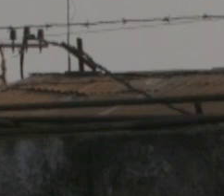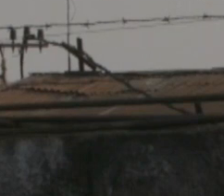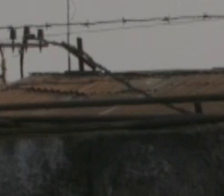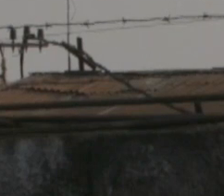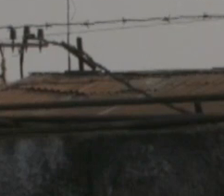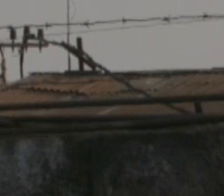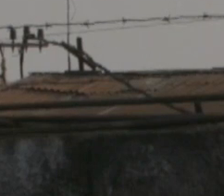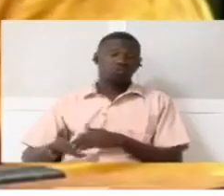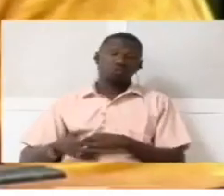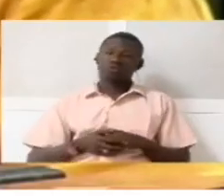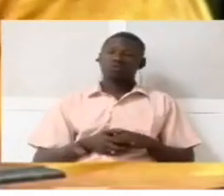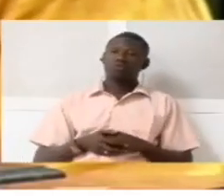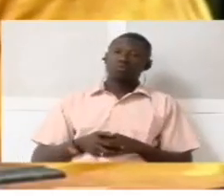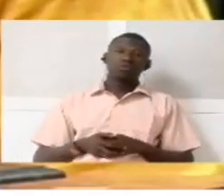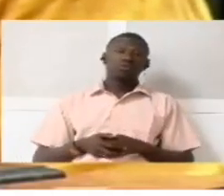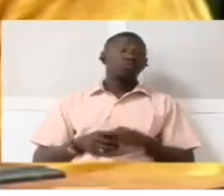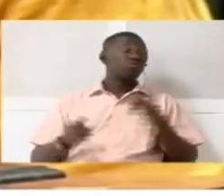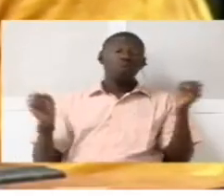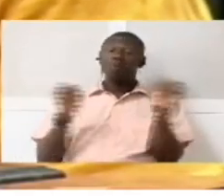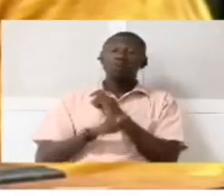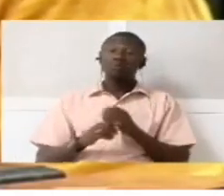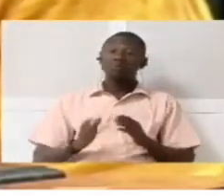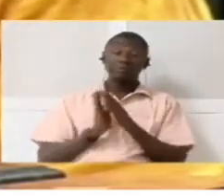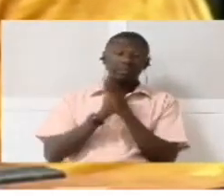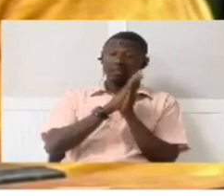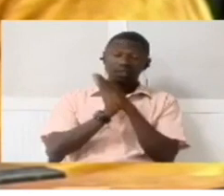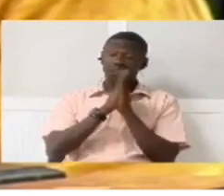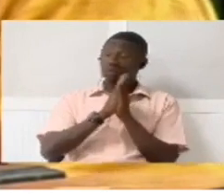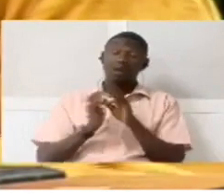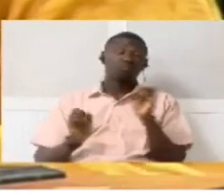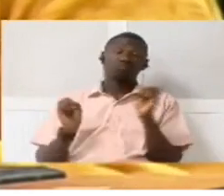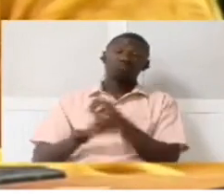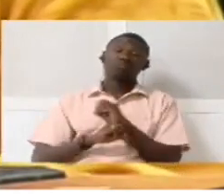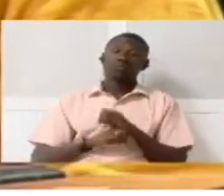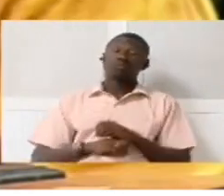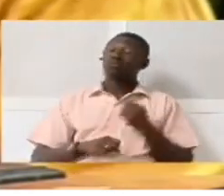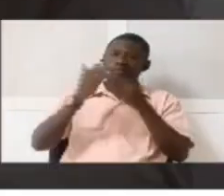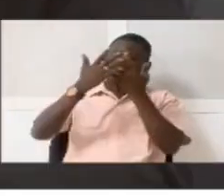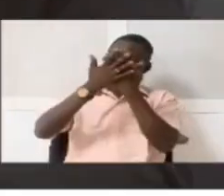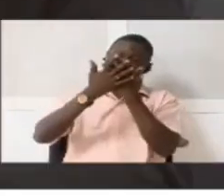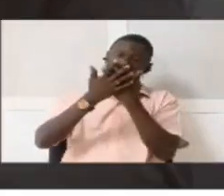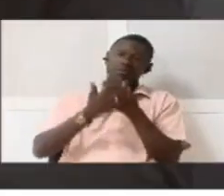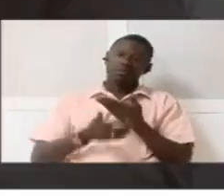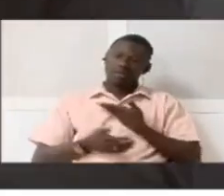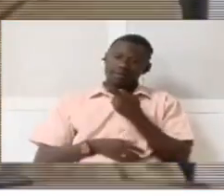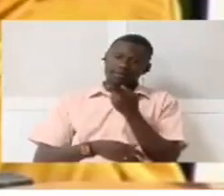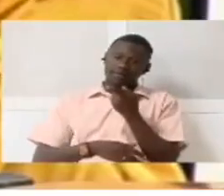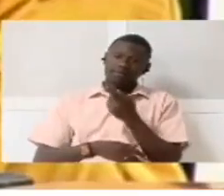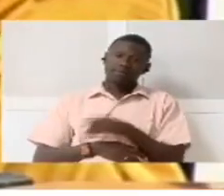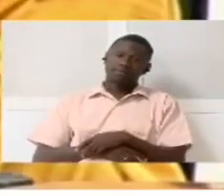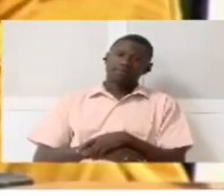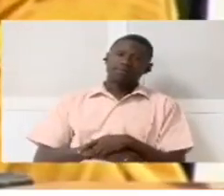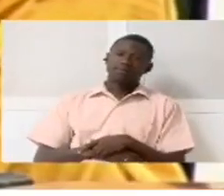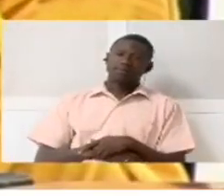a witness mentioned that female prisoners were brought to David Coley, the director of the infamous Mile 2 prison.